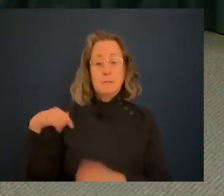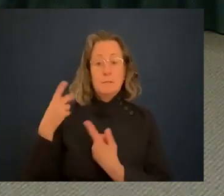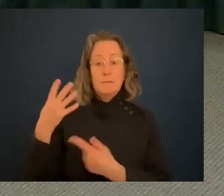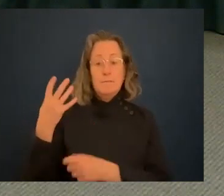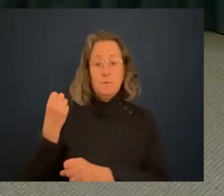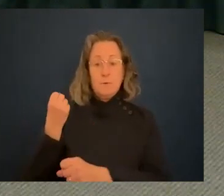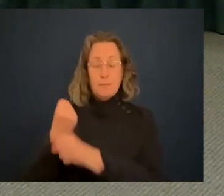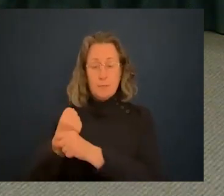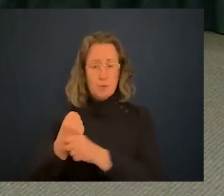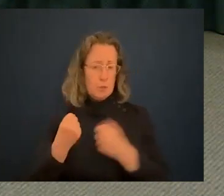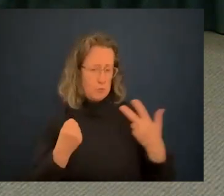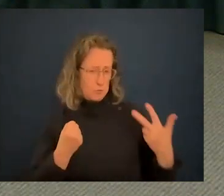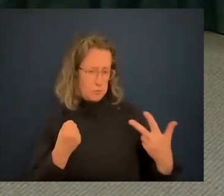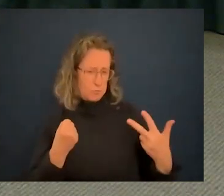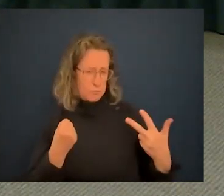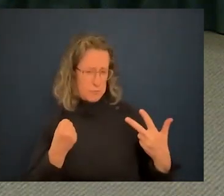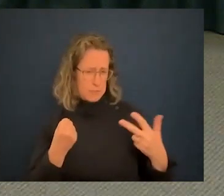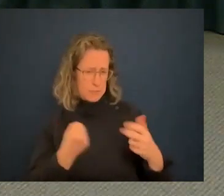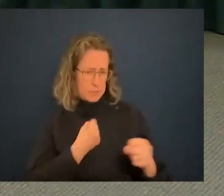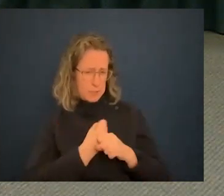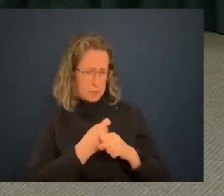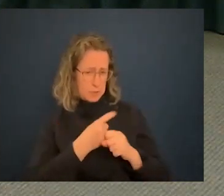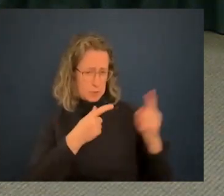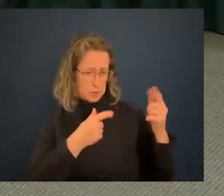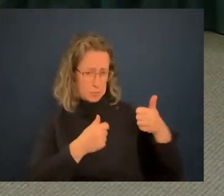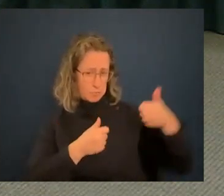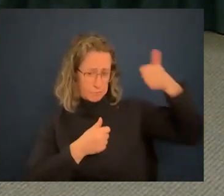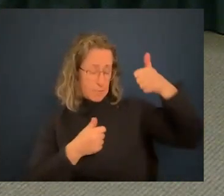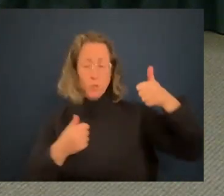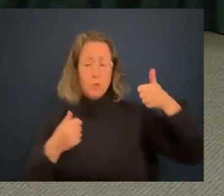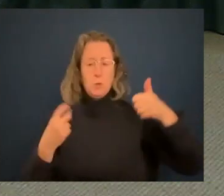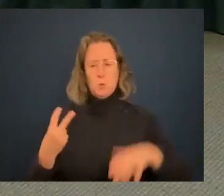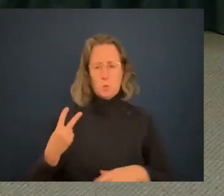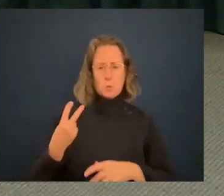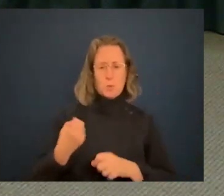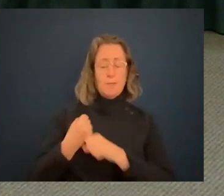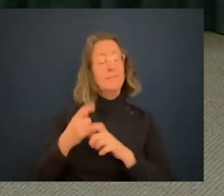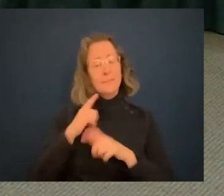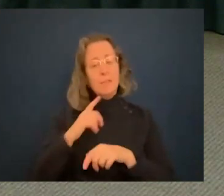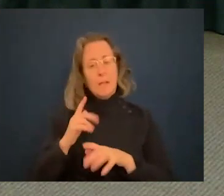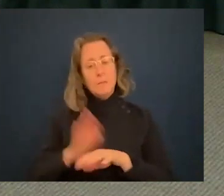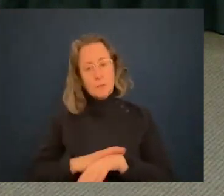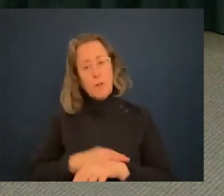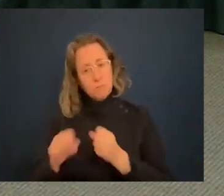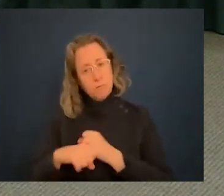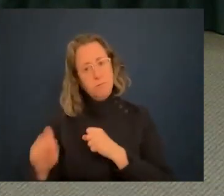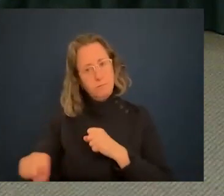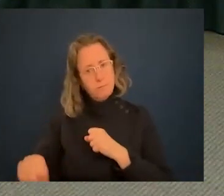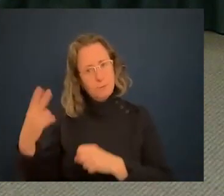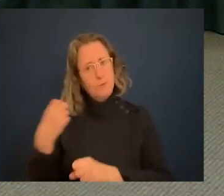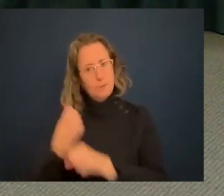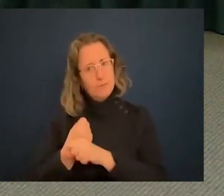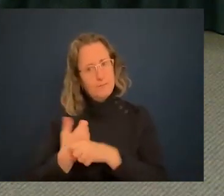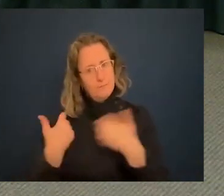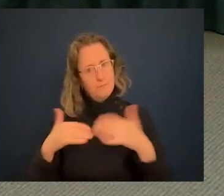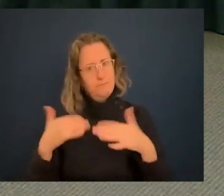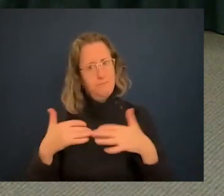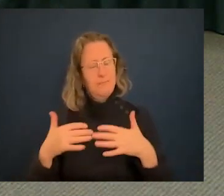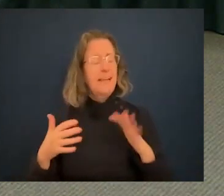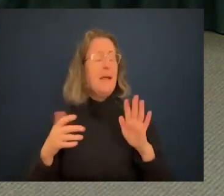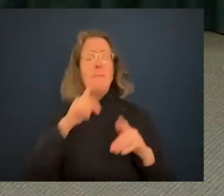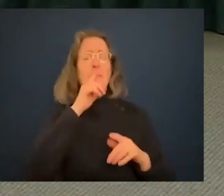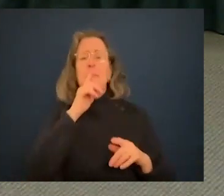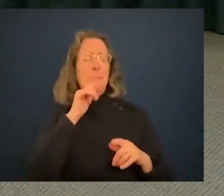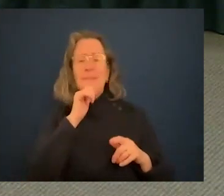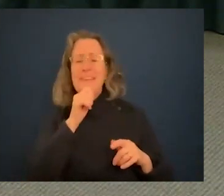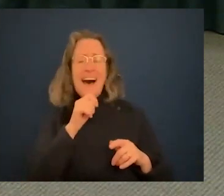think the three of those maybe two geez it's been a long two years now um there's no disrespect for